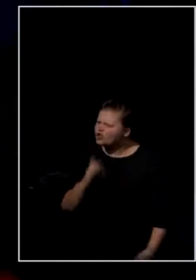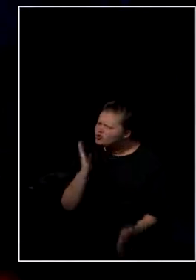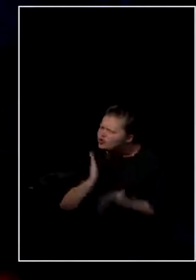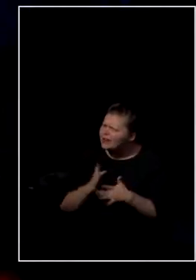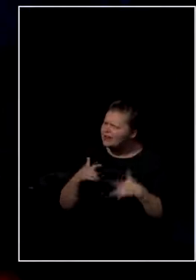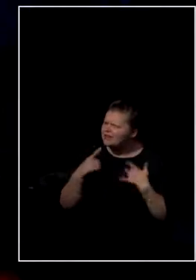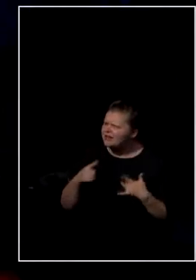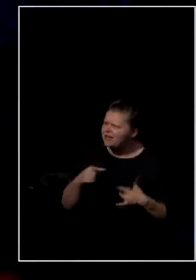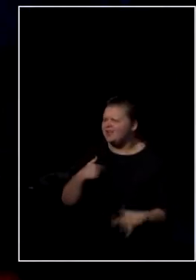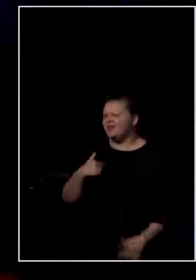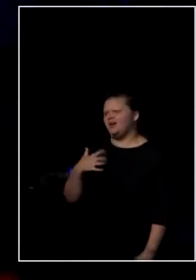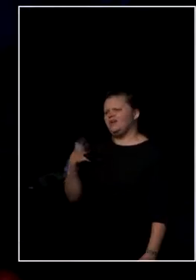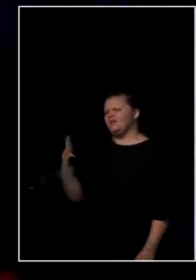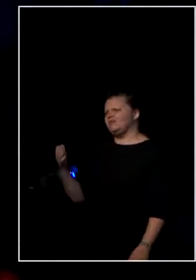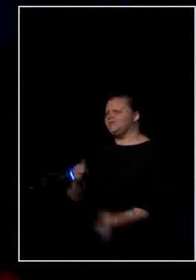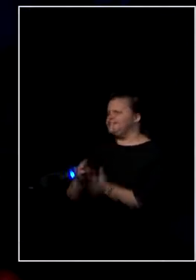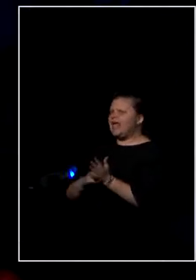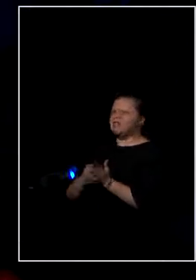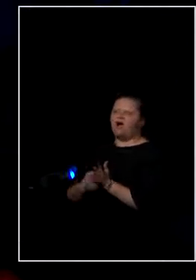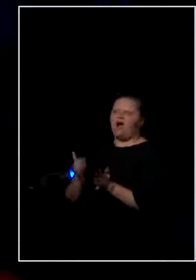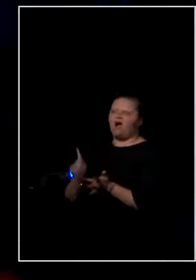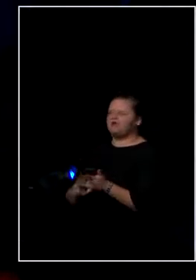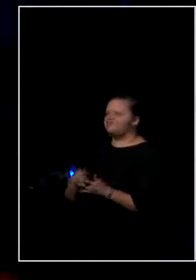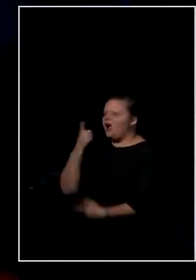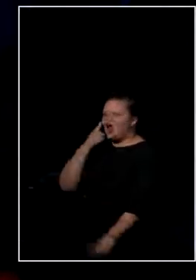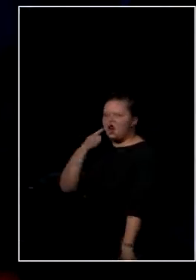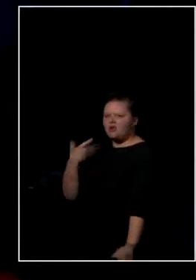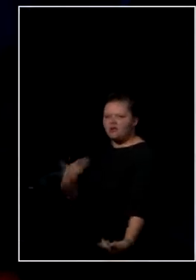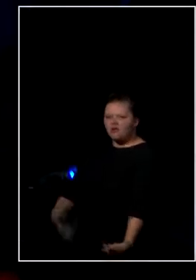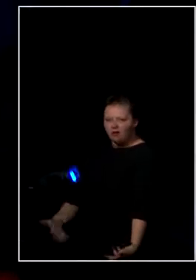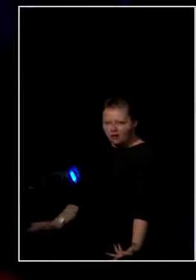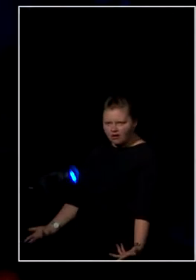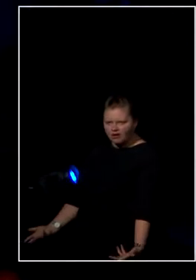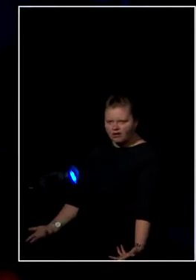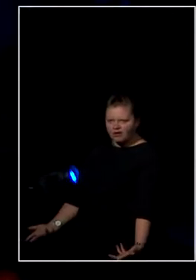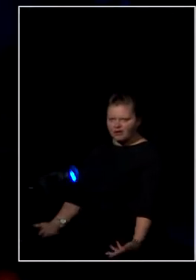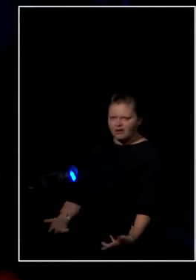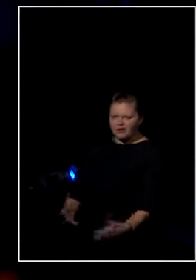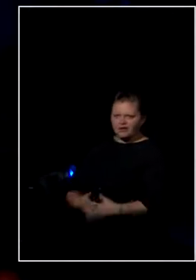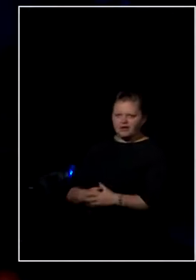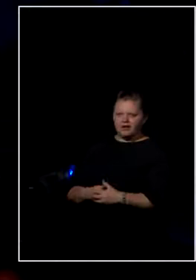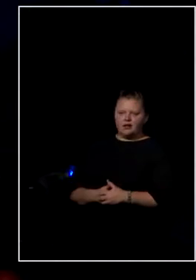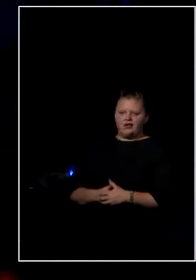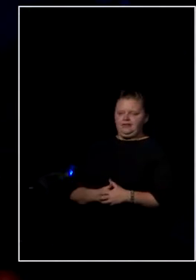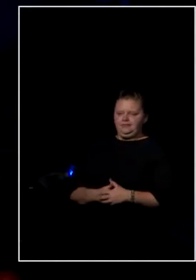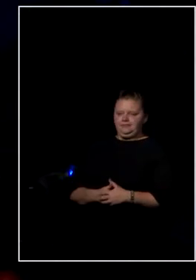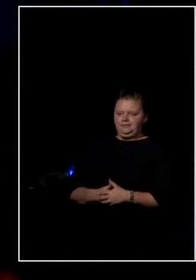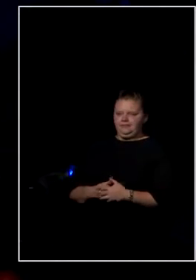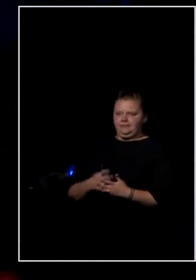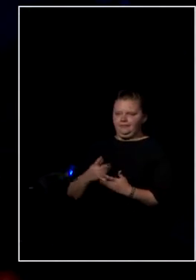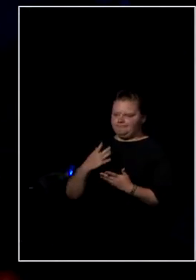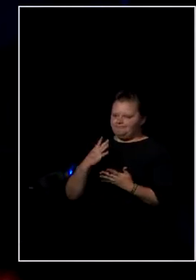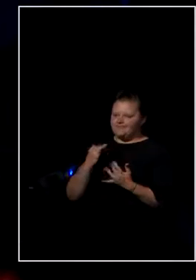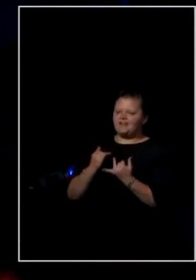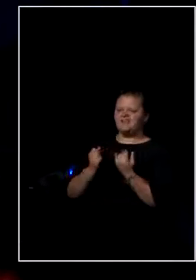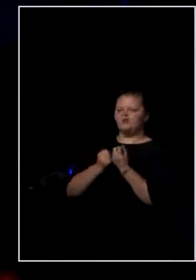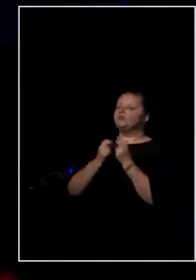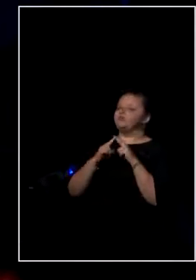like, do we need to go into an MRI machine and have a look at how bad this has got? You know, I have a very supportive